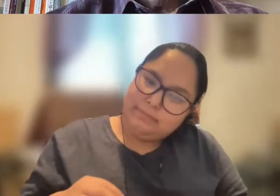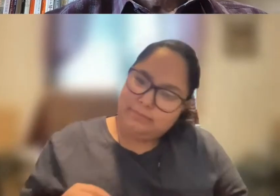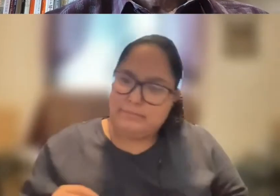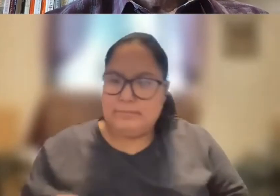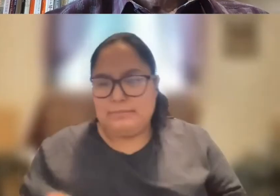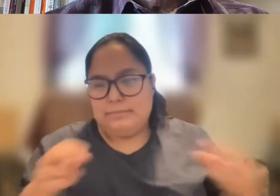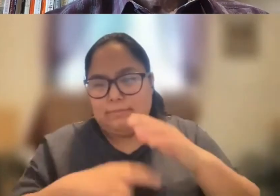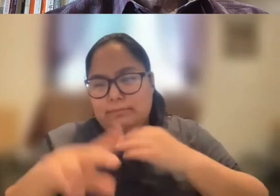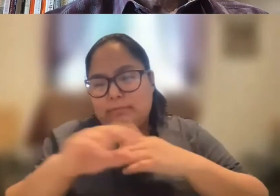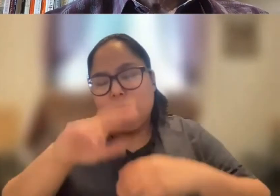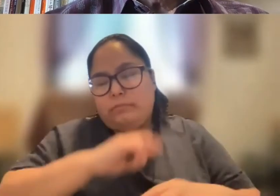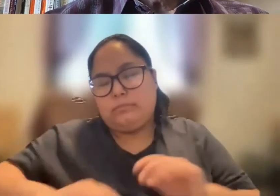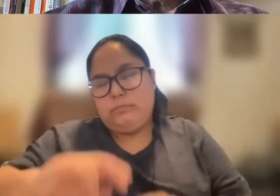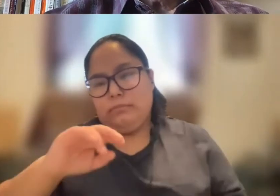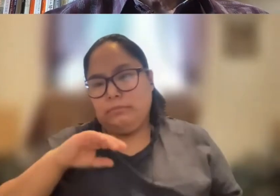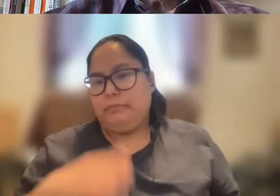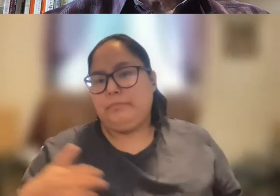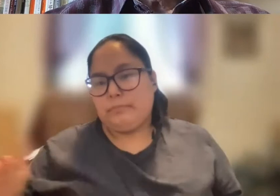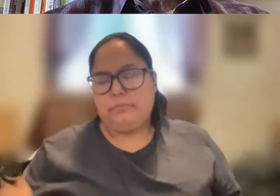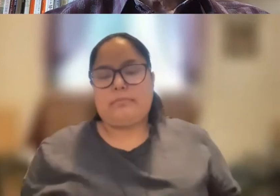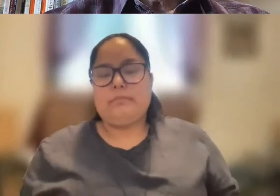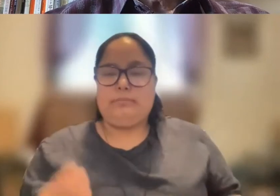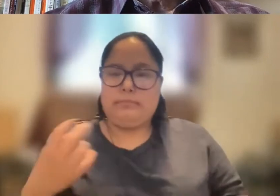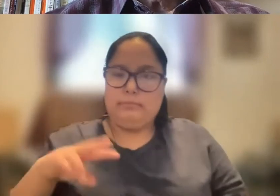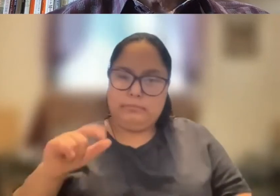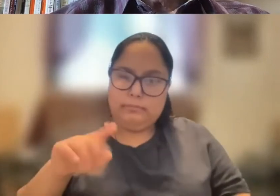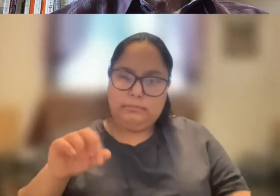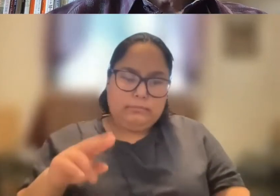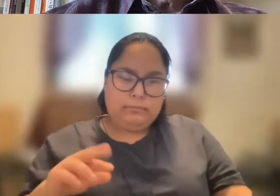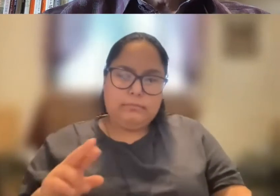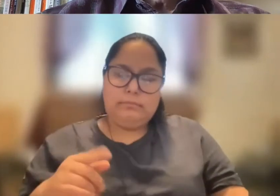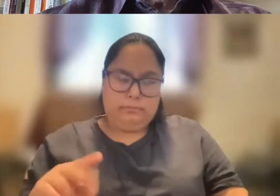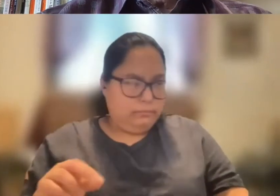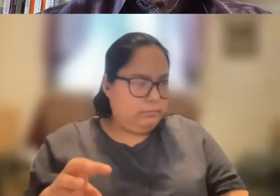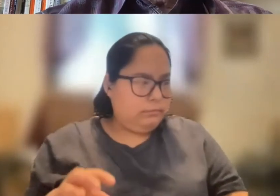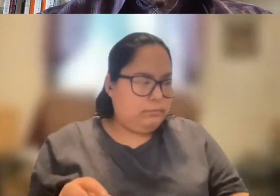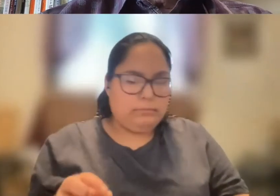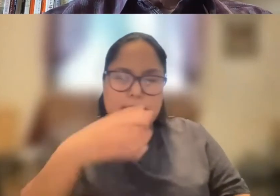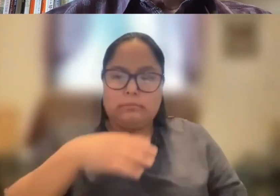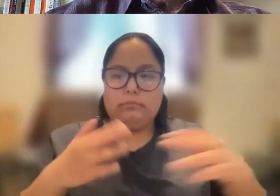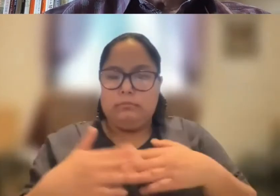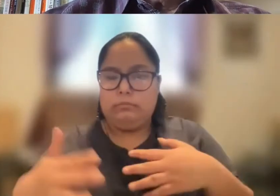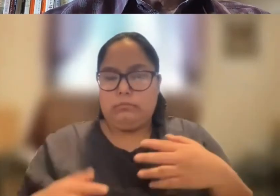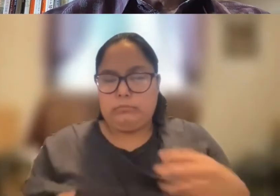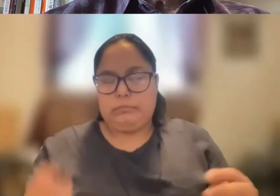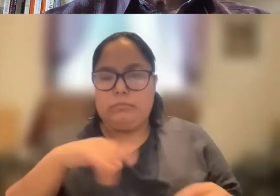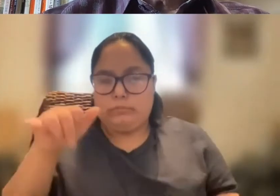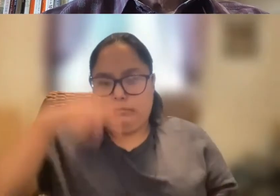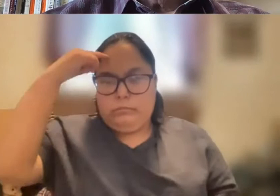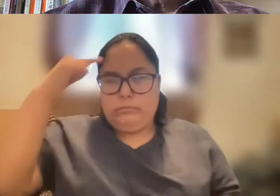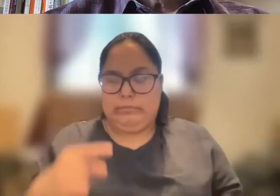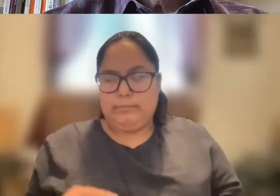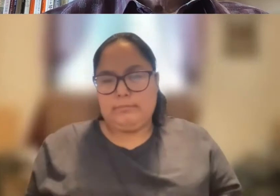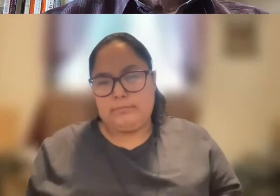the socialization process and that his social network has improved. And I think that's something